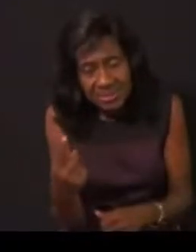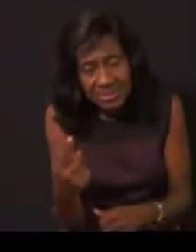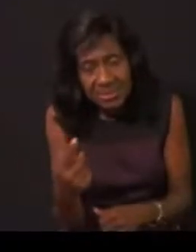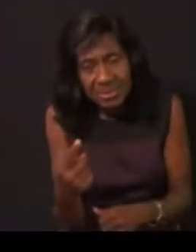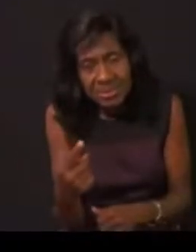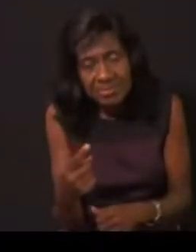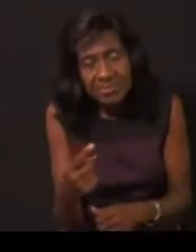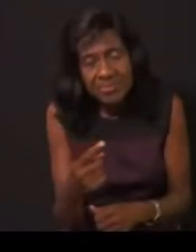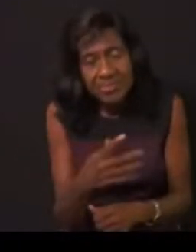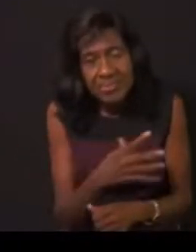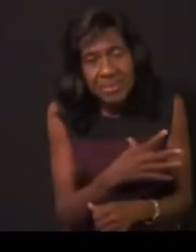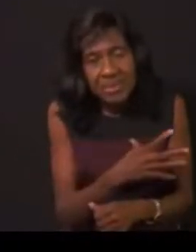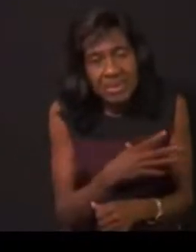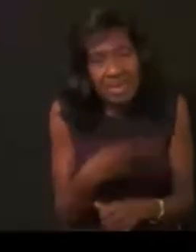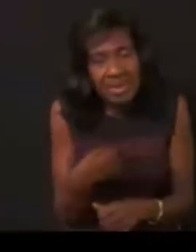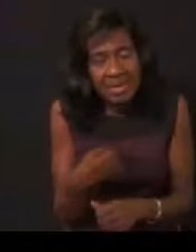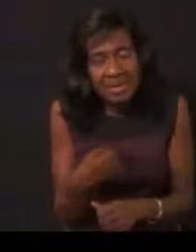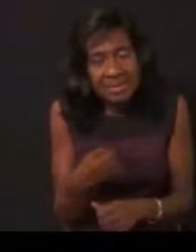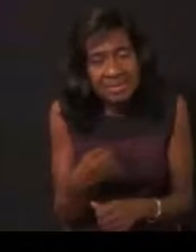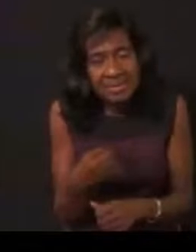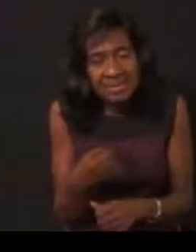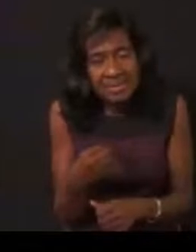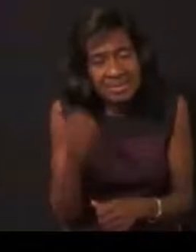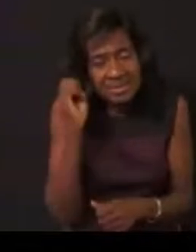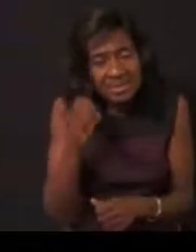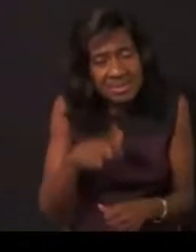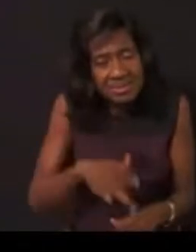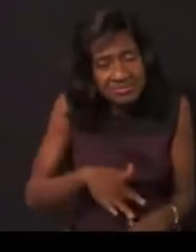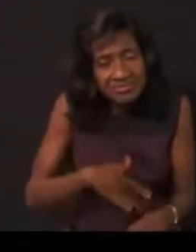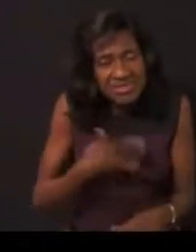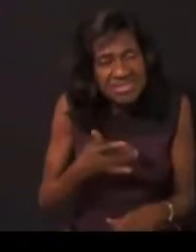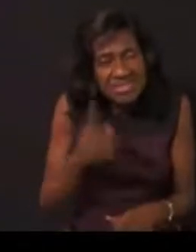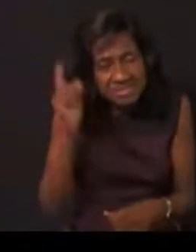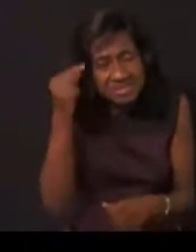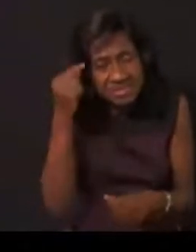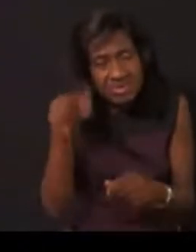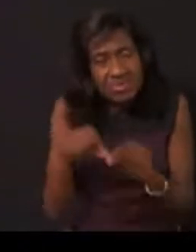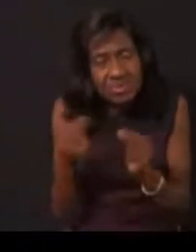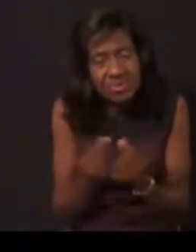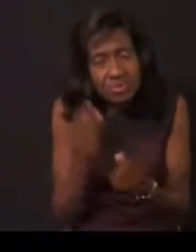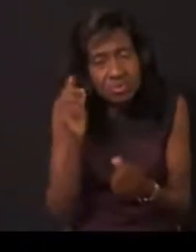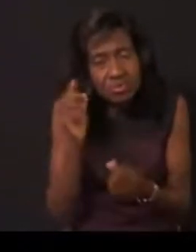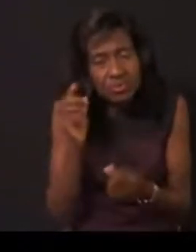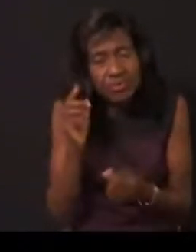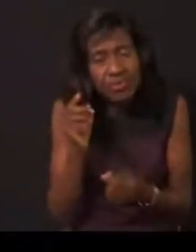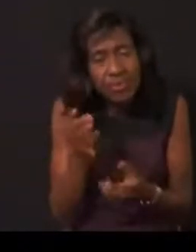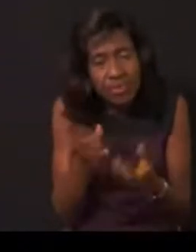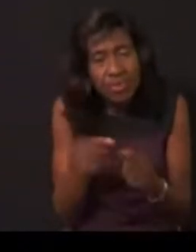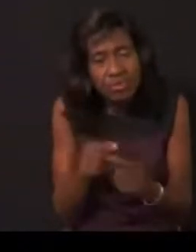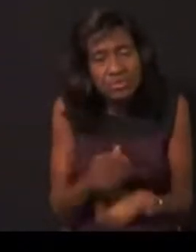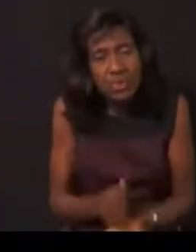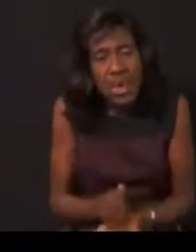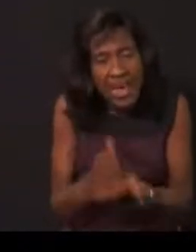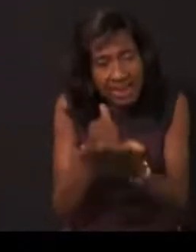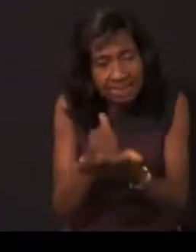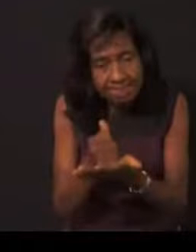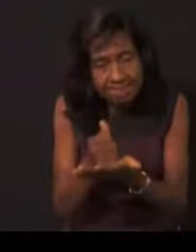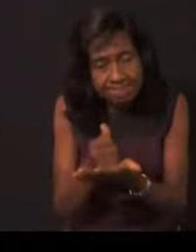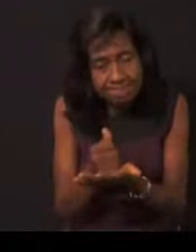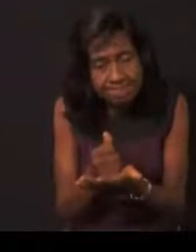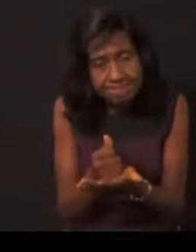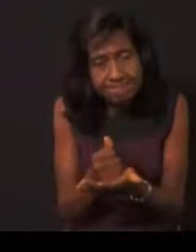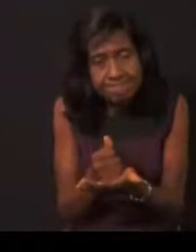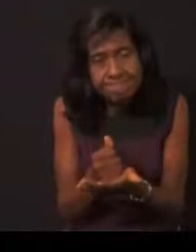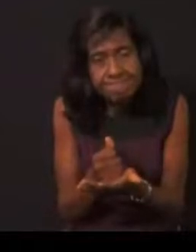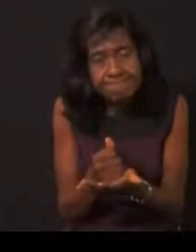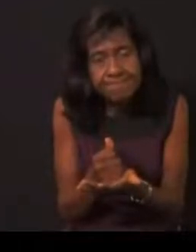and you're on your own. We feel it's our obligation to help out. So we are going to move that